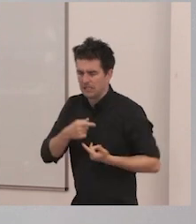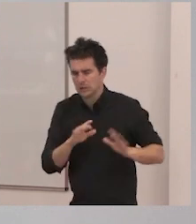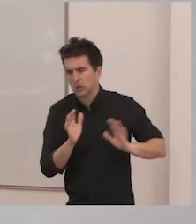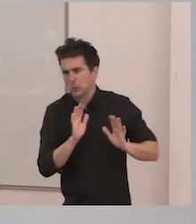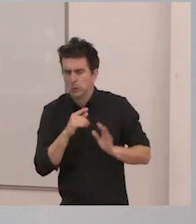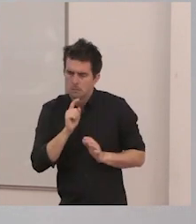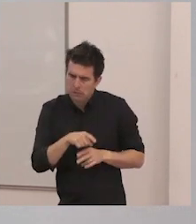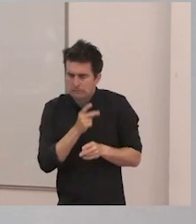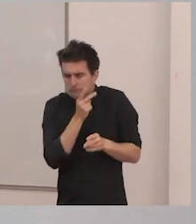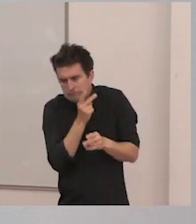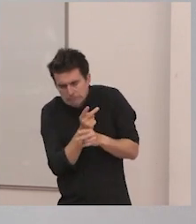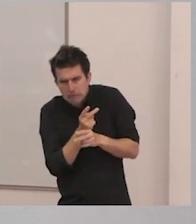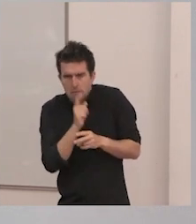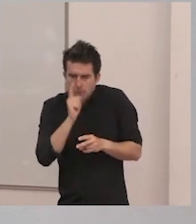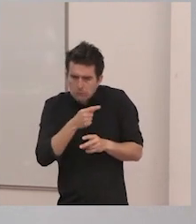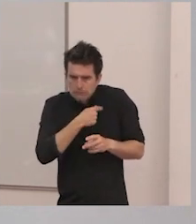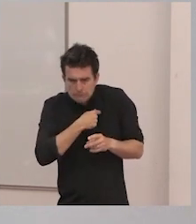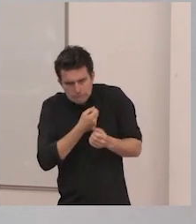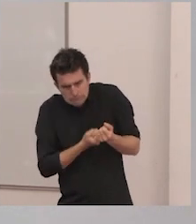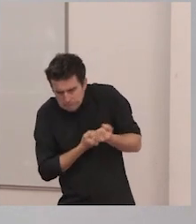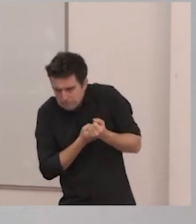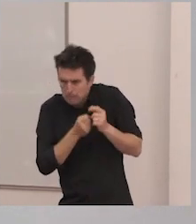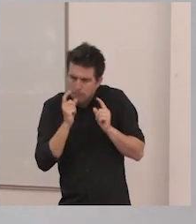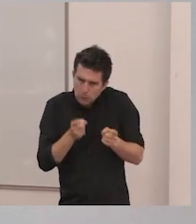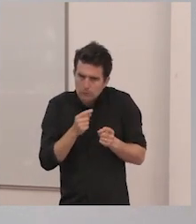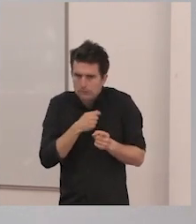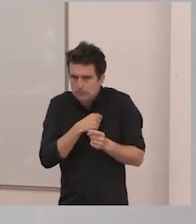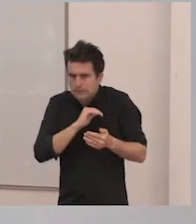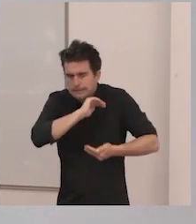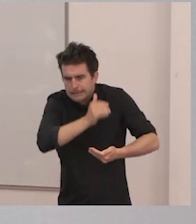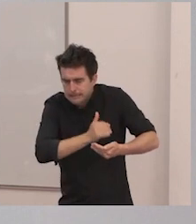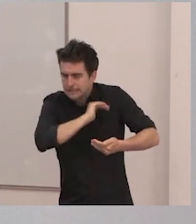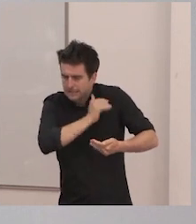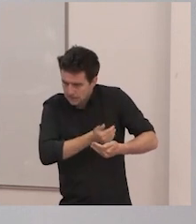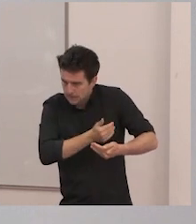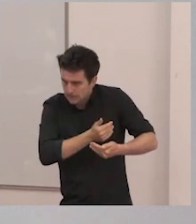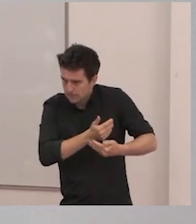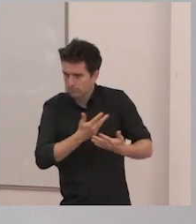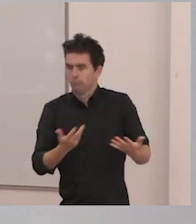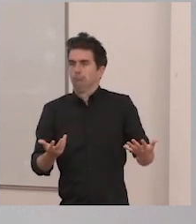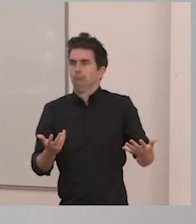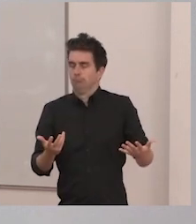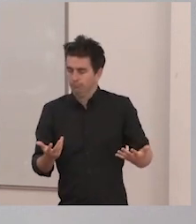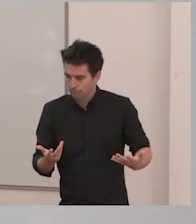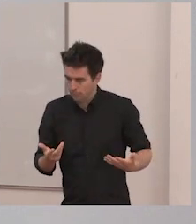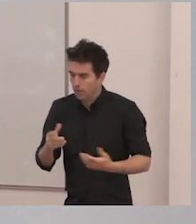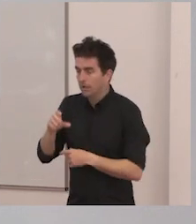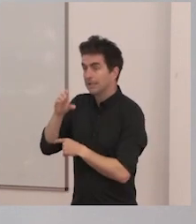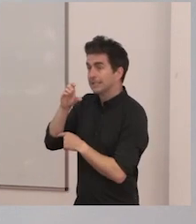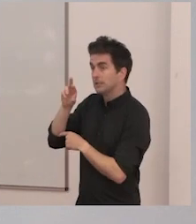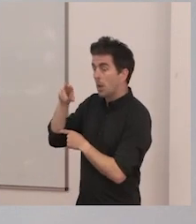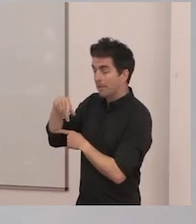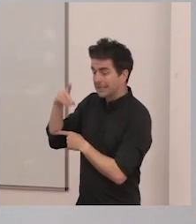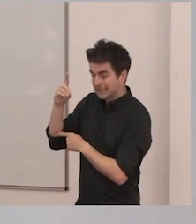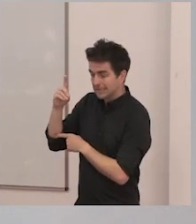For CRPD, a human rights approach requires the recognition that impairment is